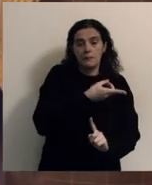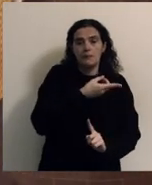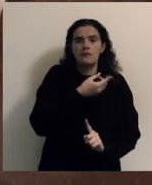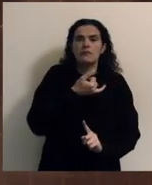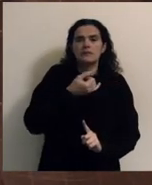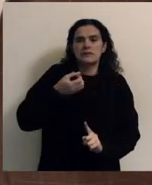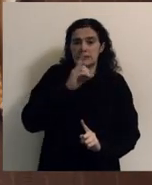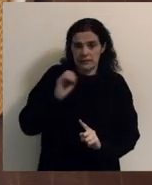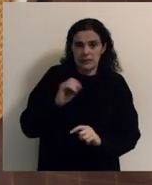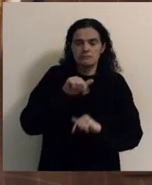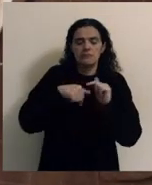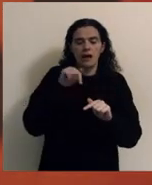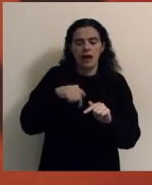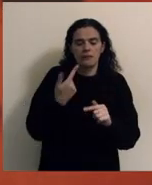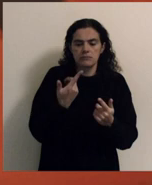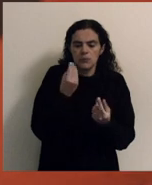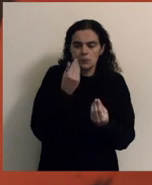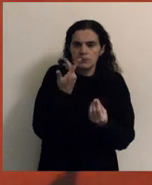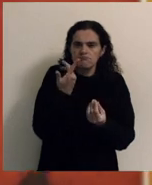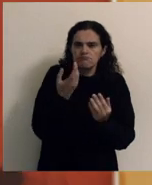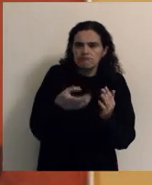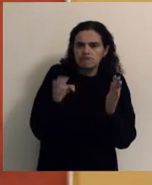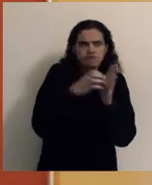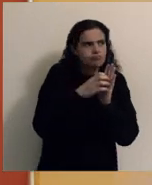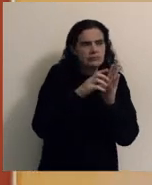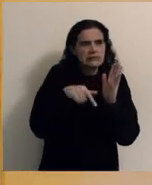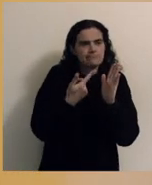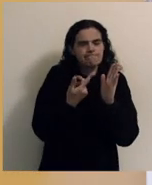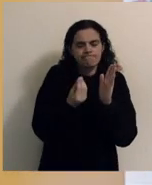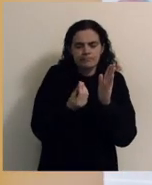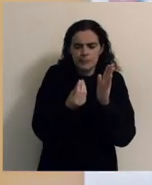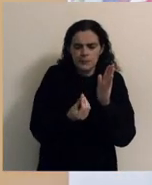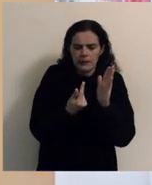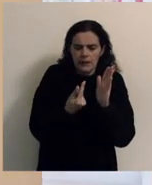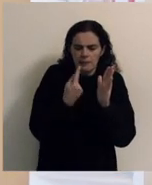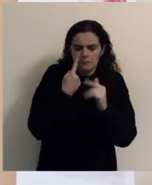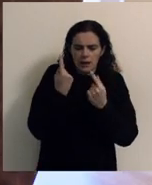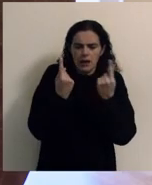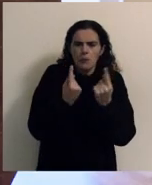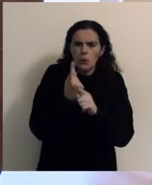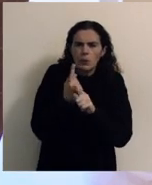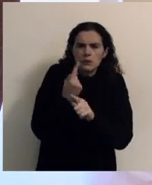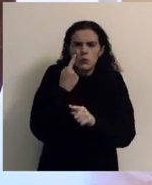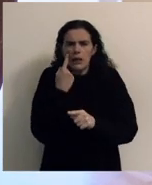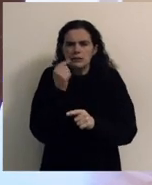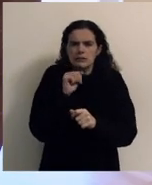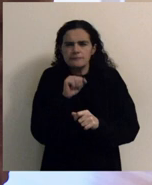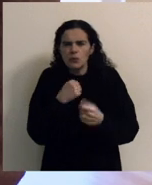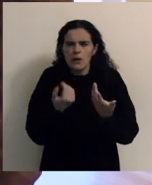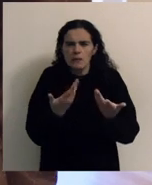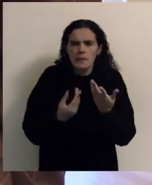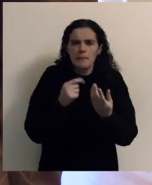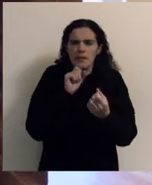1960, in which these signs do not quite coalesce into something recognizable, but